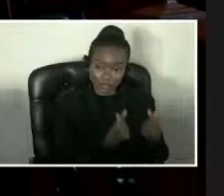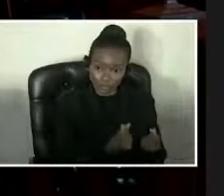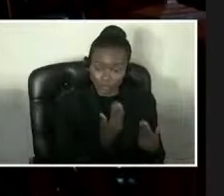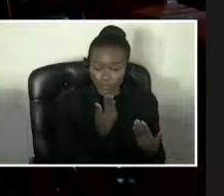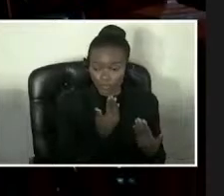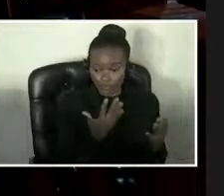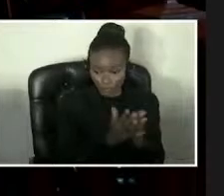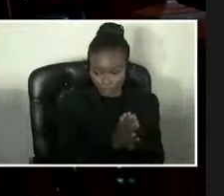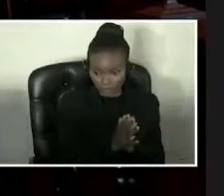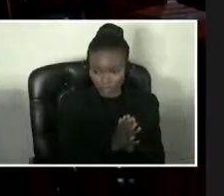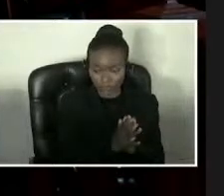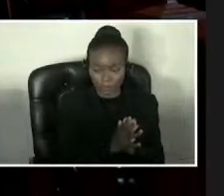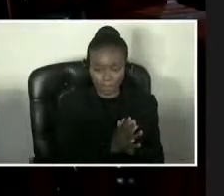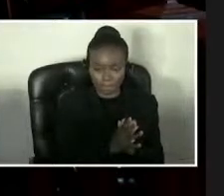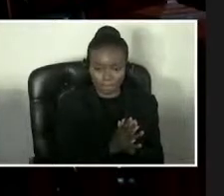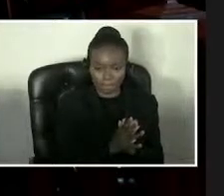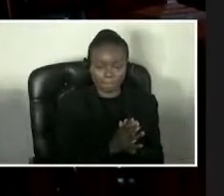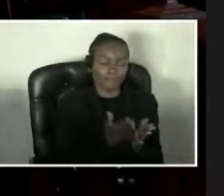excellent